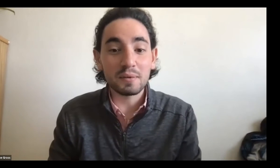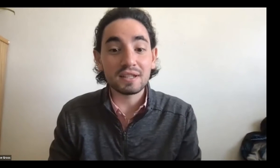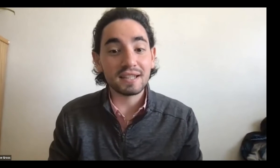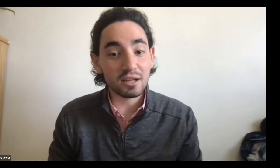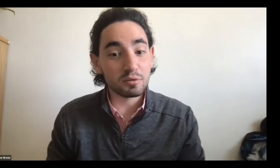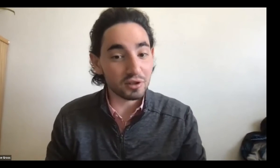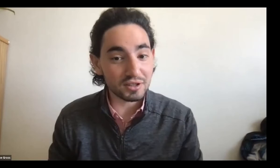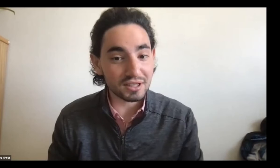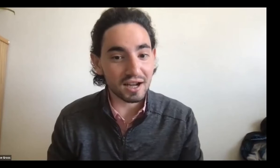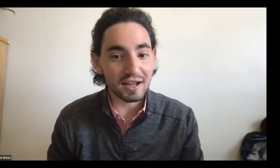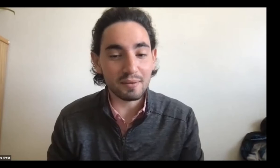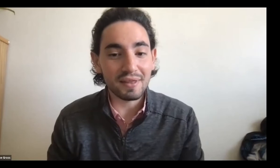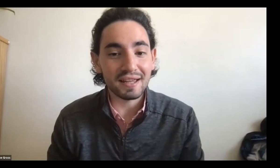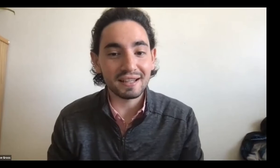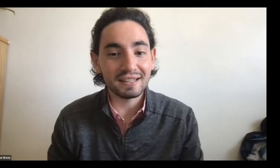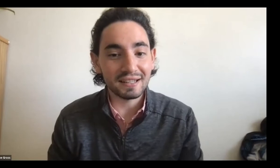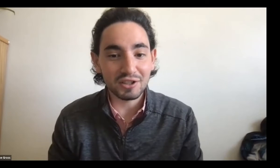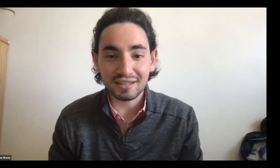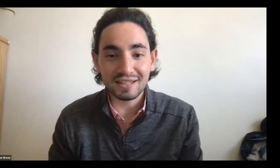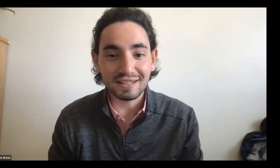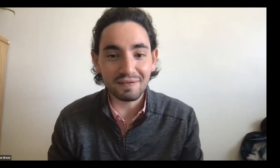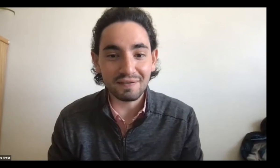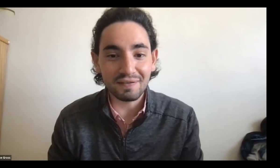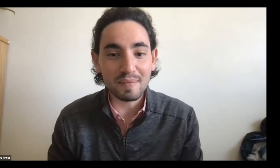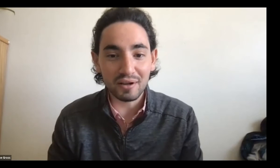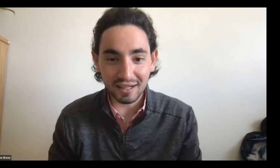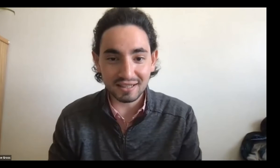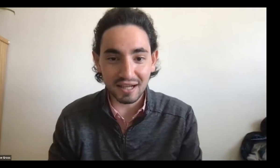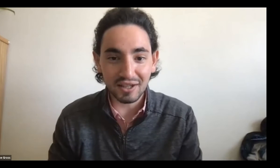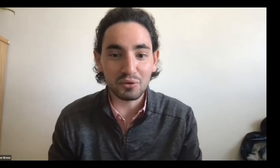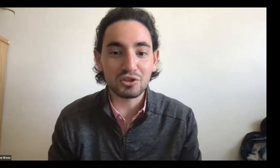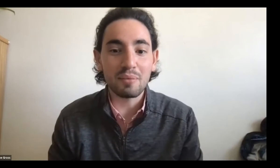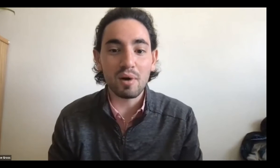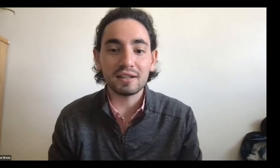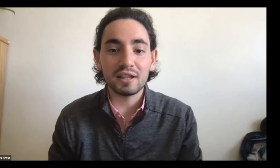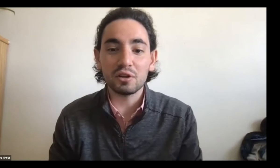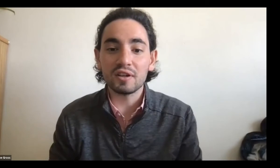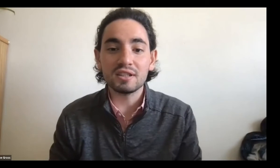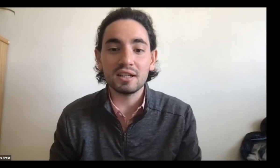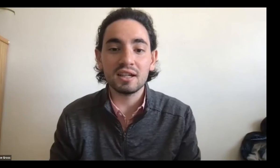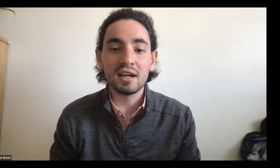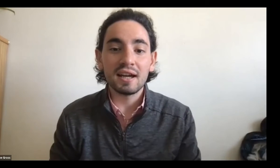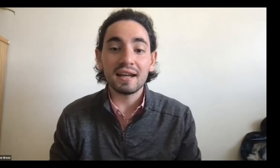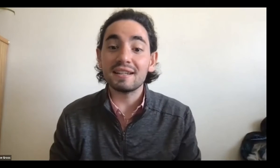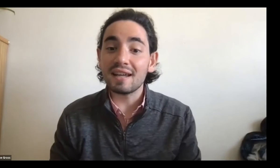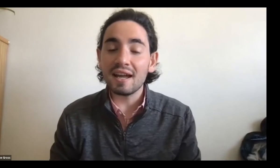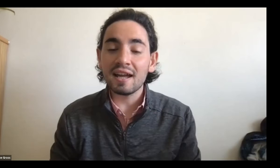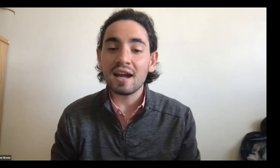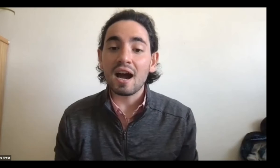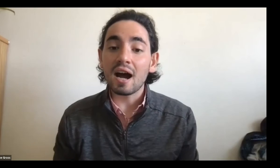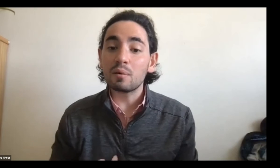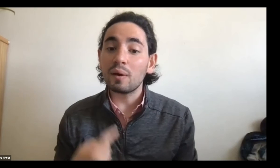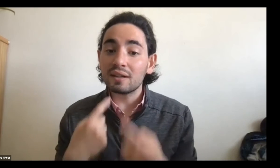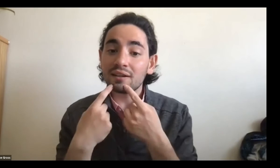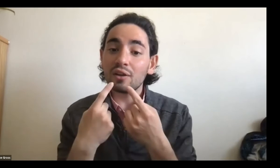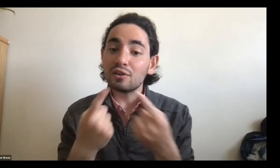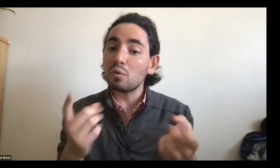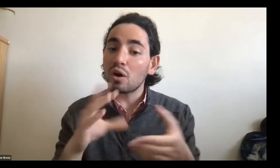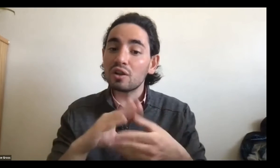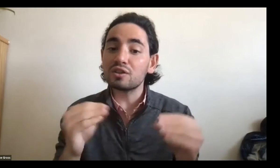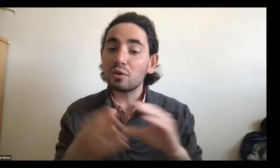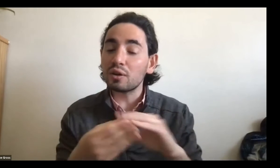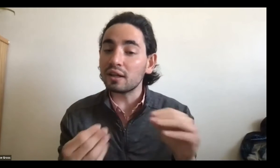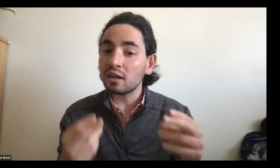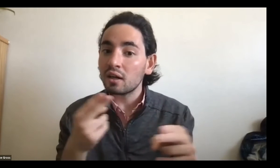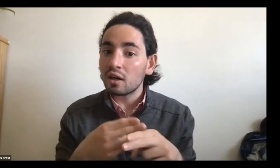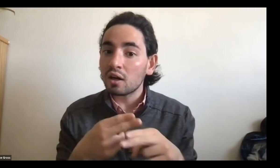Hello, everyone. My name is Gabe Gross. I am a teaching assistant for American Sign Language at Bucknell University. And today, I'm